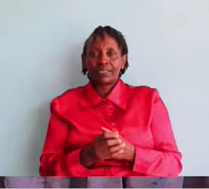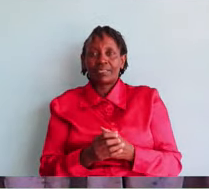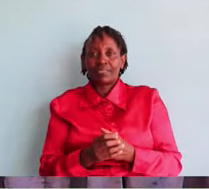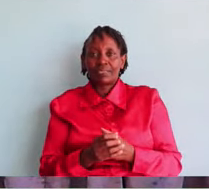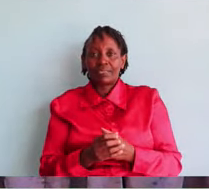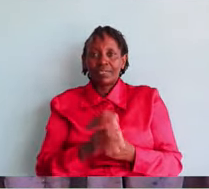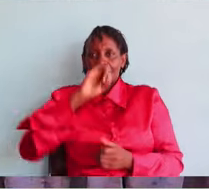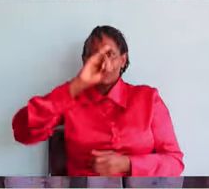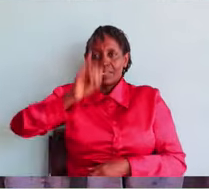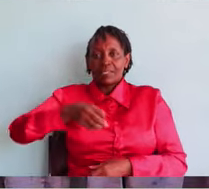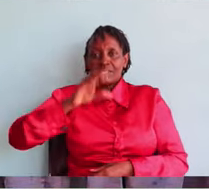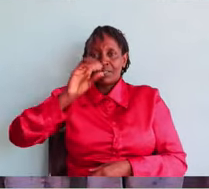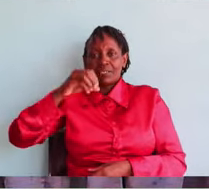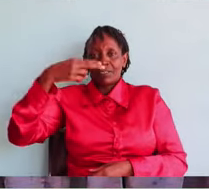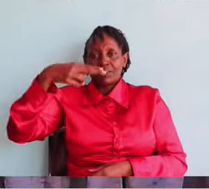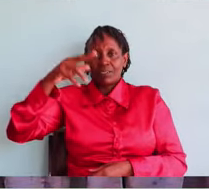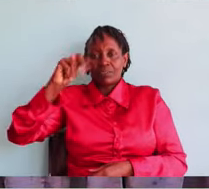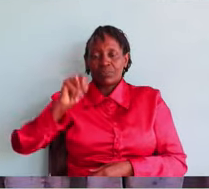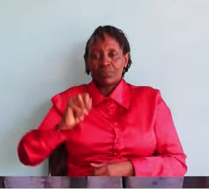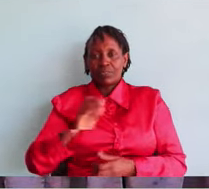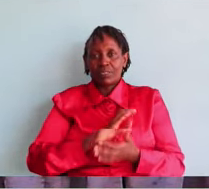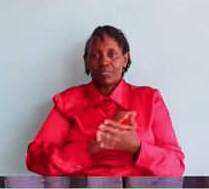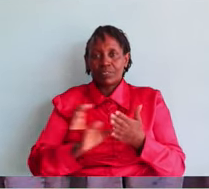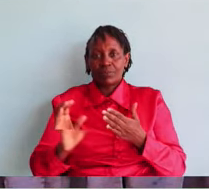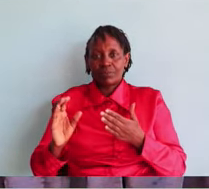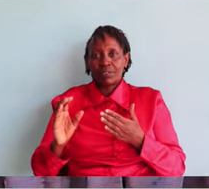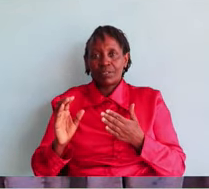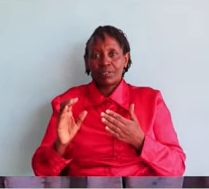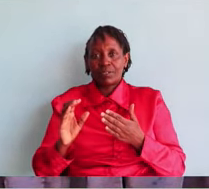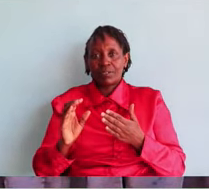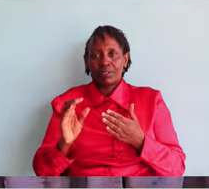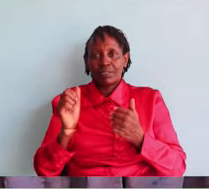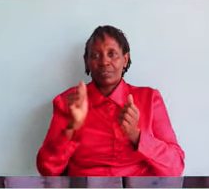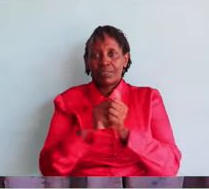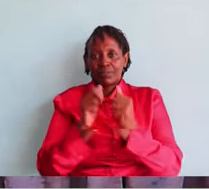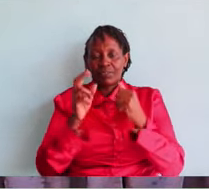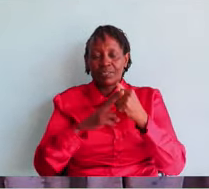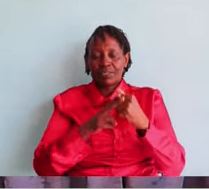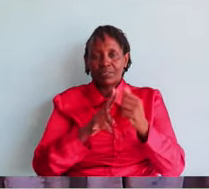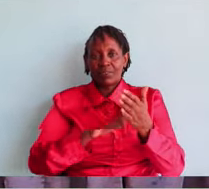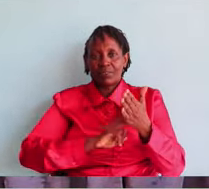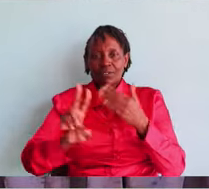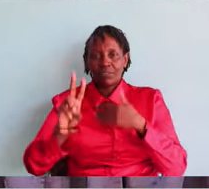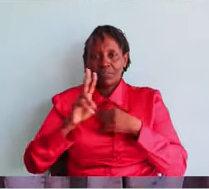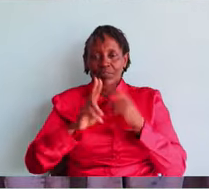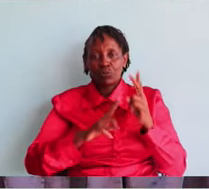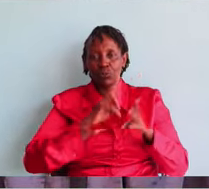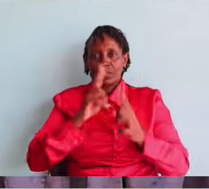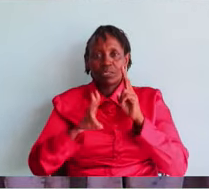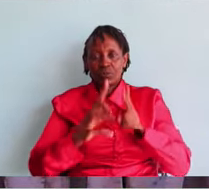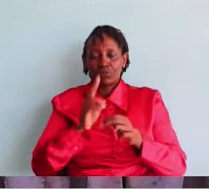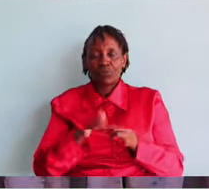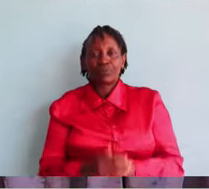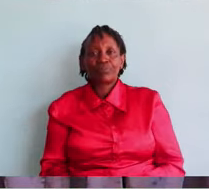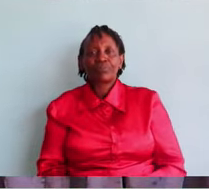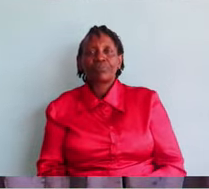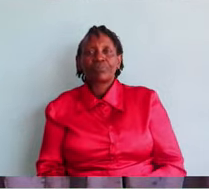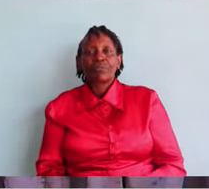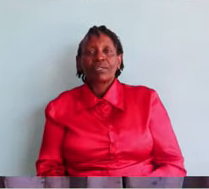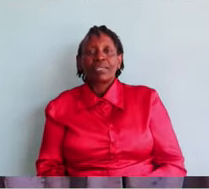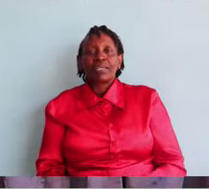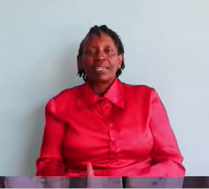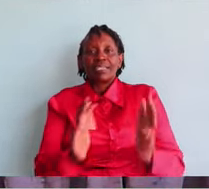John 17, verse 21 to 22, which I didn't put there, say, you know, he